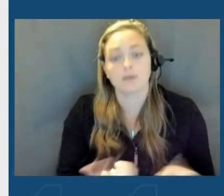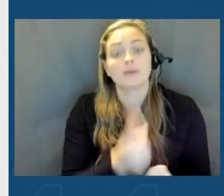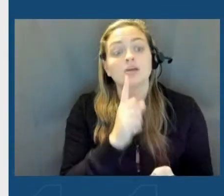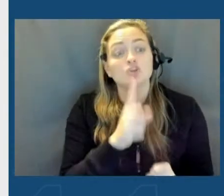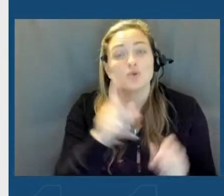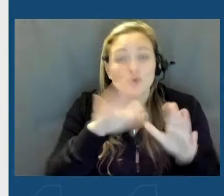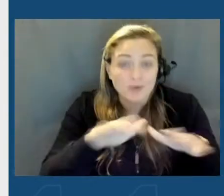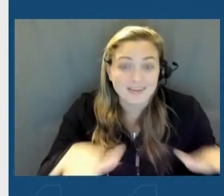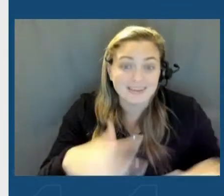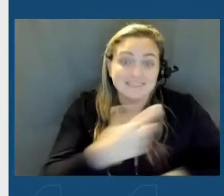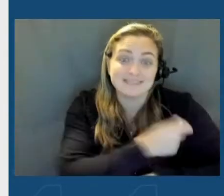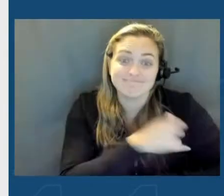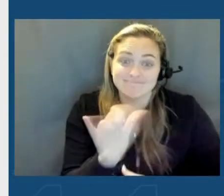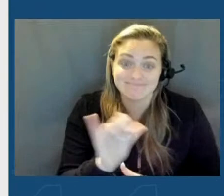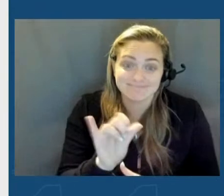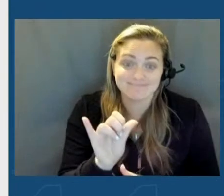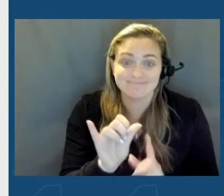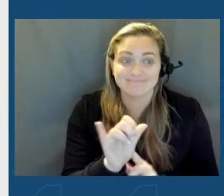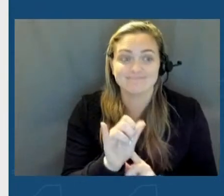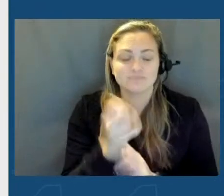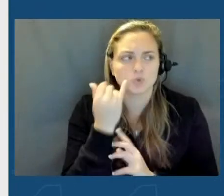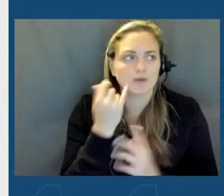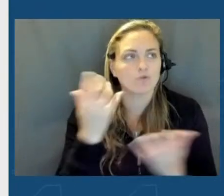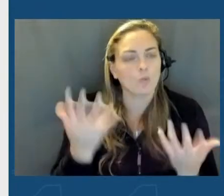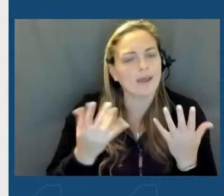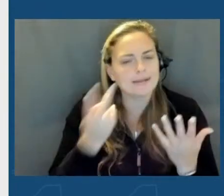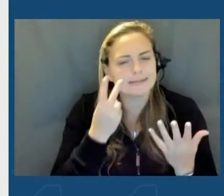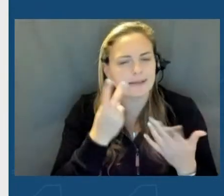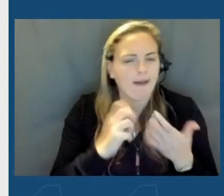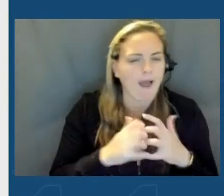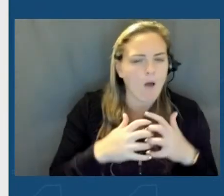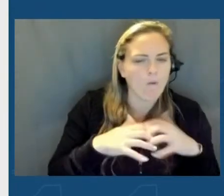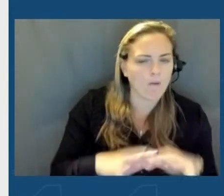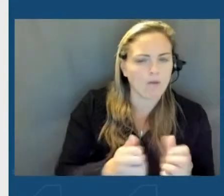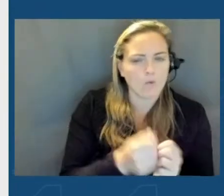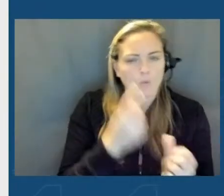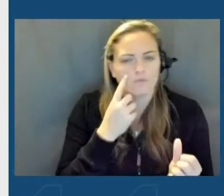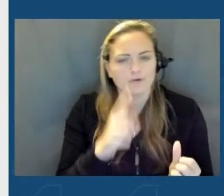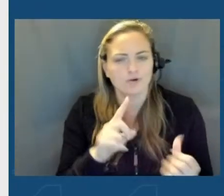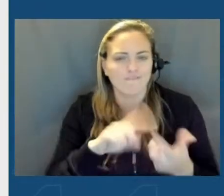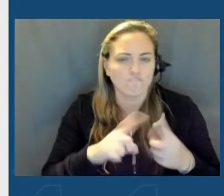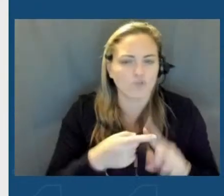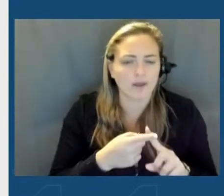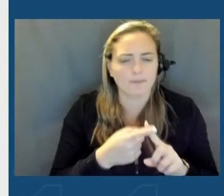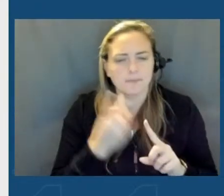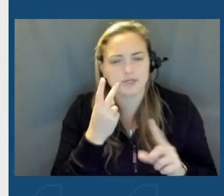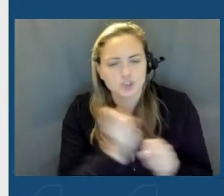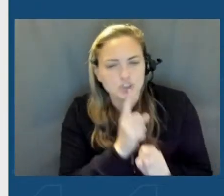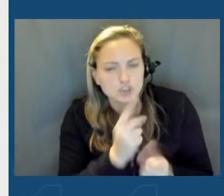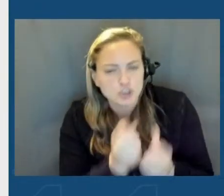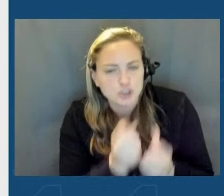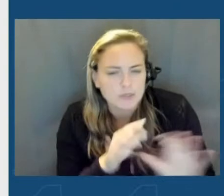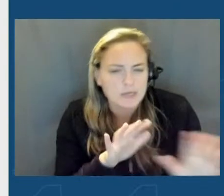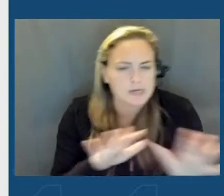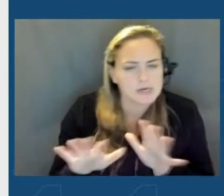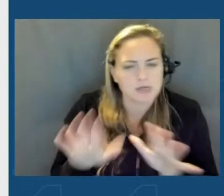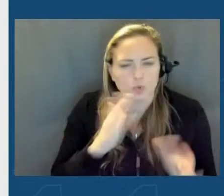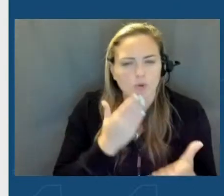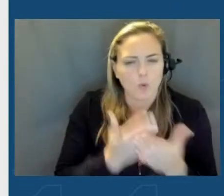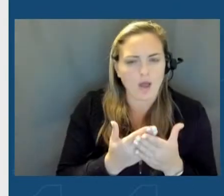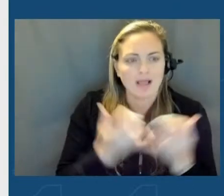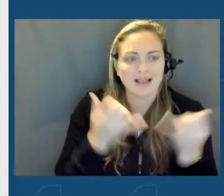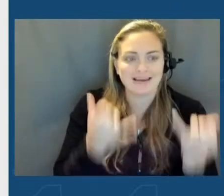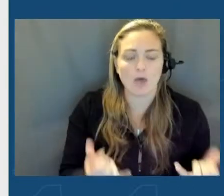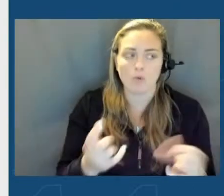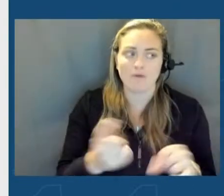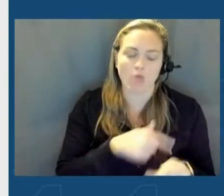kids are vaccinated. So again, if you waited to see how it plays out with, you know, your friends, you want to make sure everybody's doing well. We've now had a